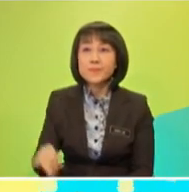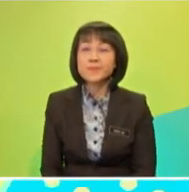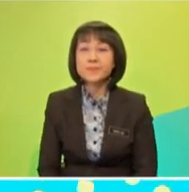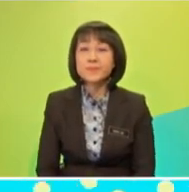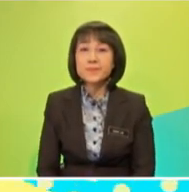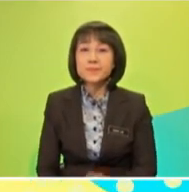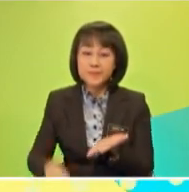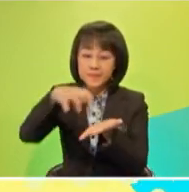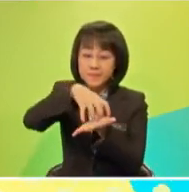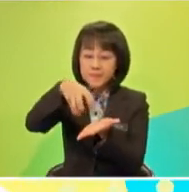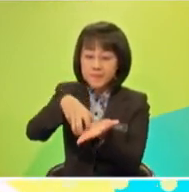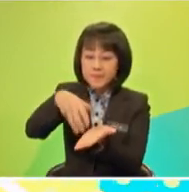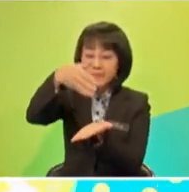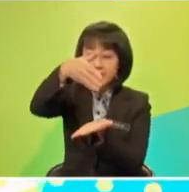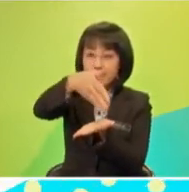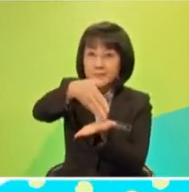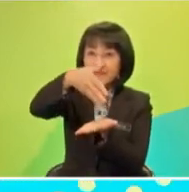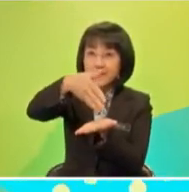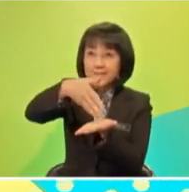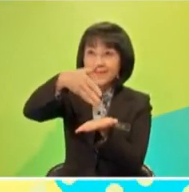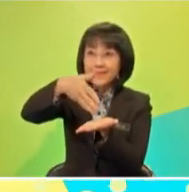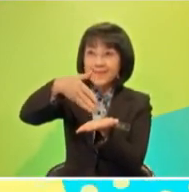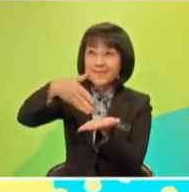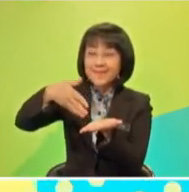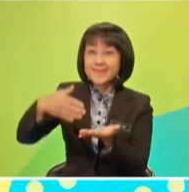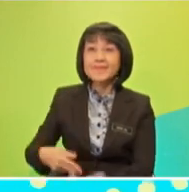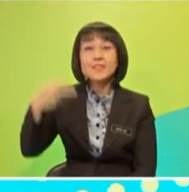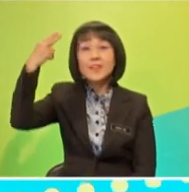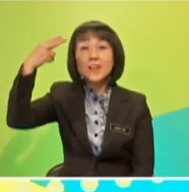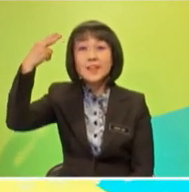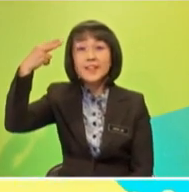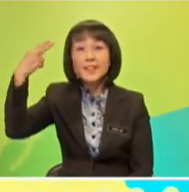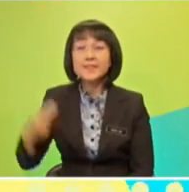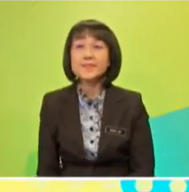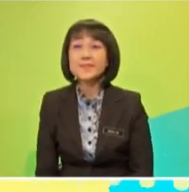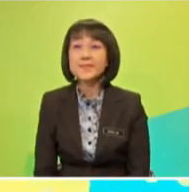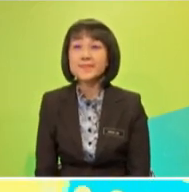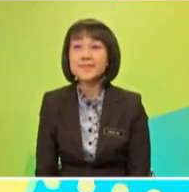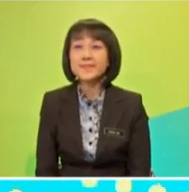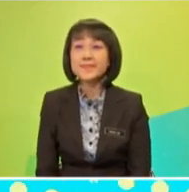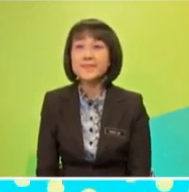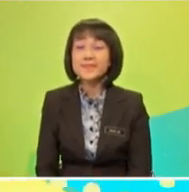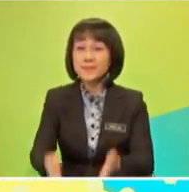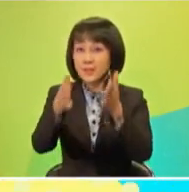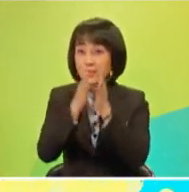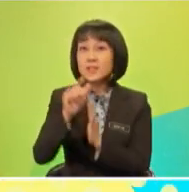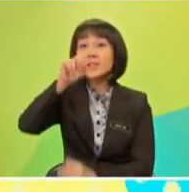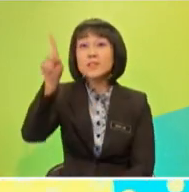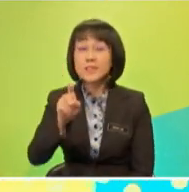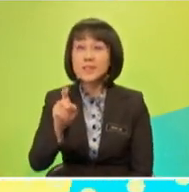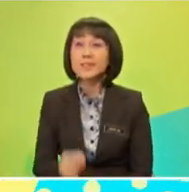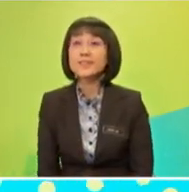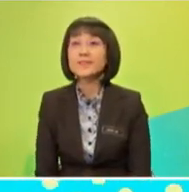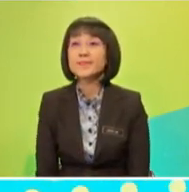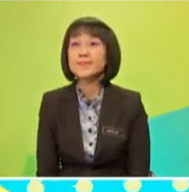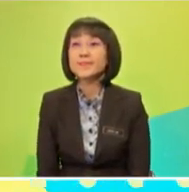a knife there. Okay. So okay. Who's going to ask the question? Haris. Could you ask the question?